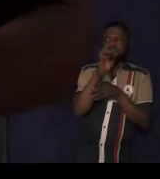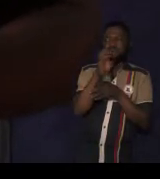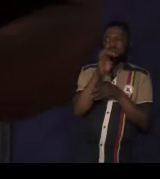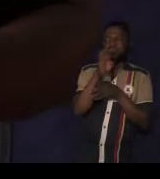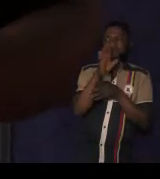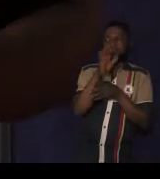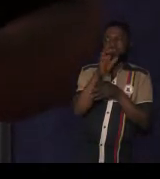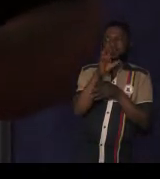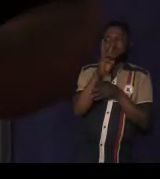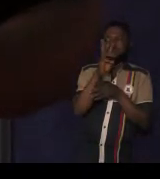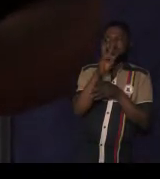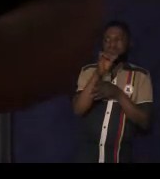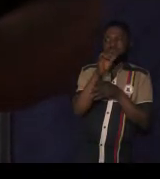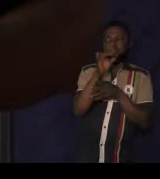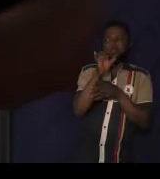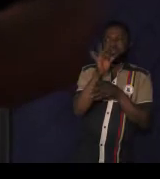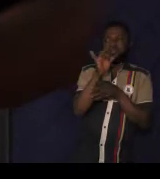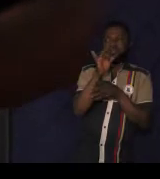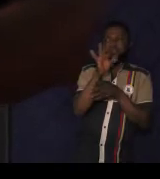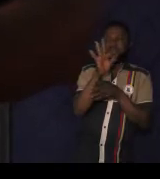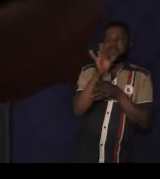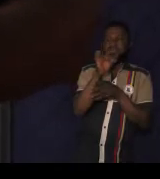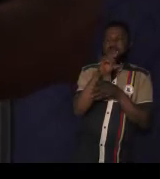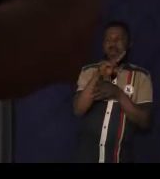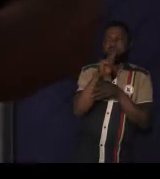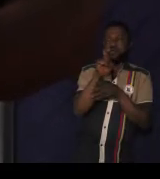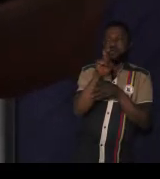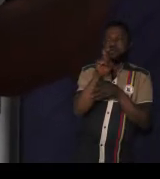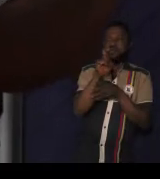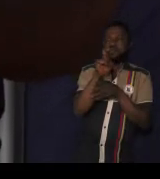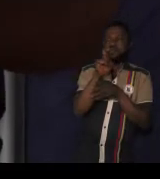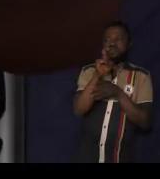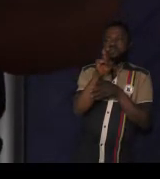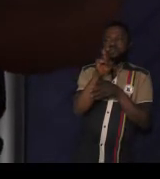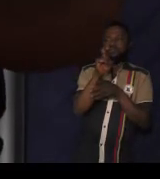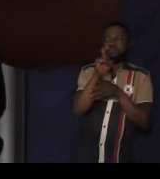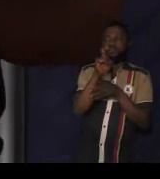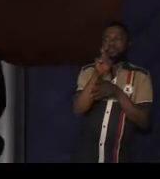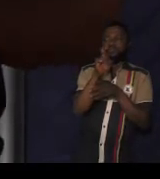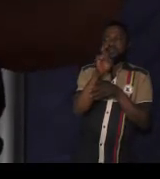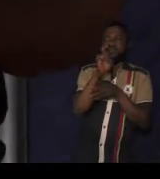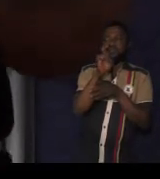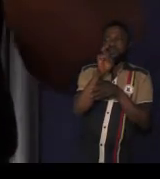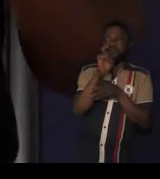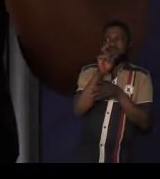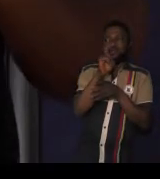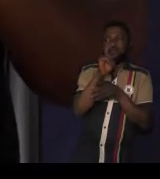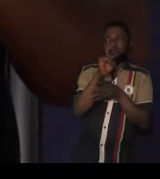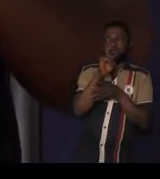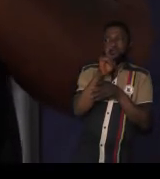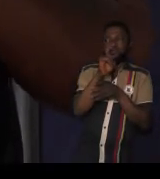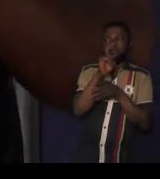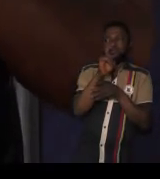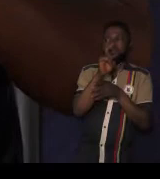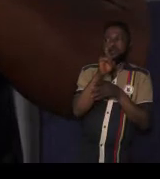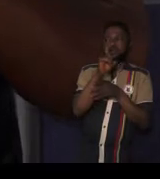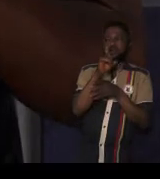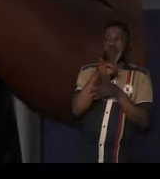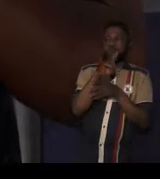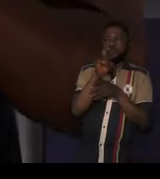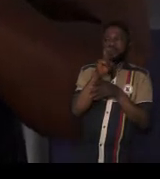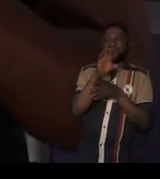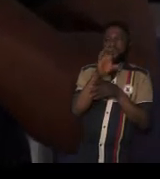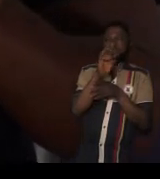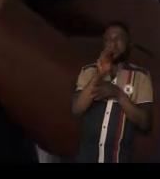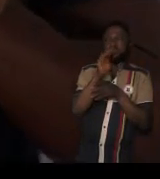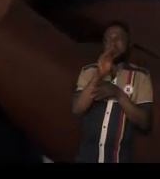20, 30, 40, 50, 60, 70, 80, 90, 100. So this, my friend, is 100